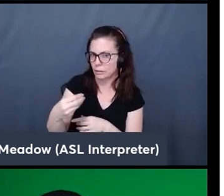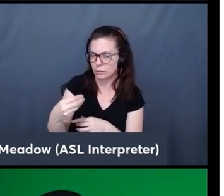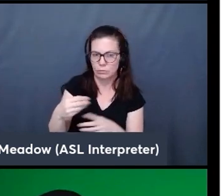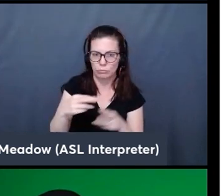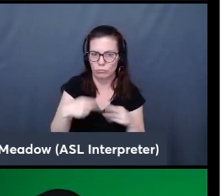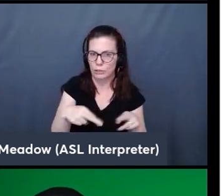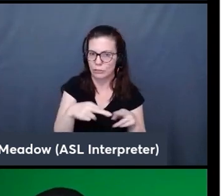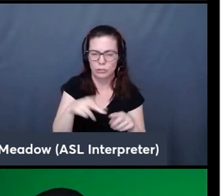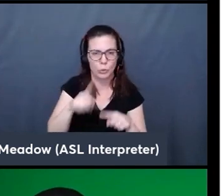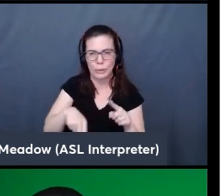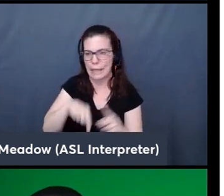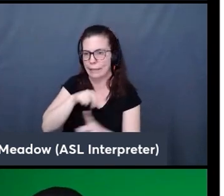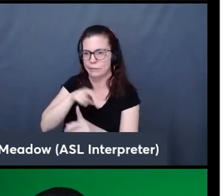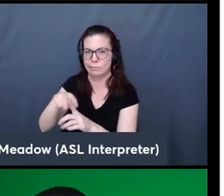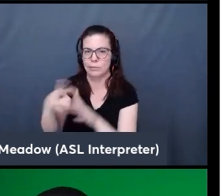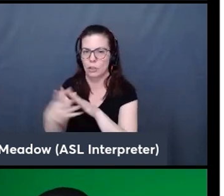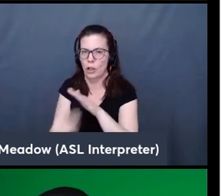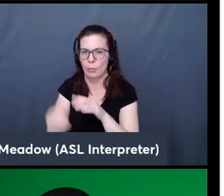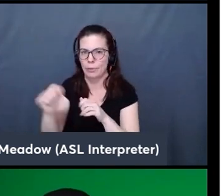copy it to other regions.